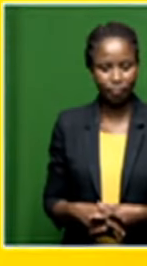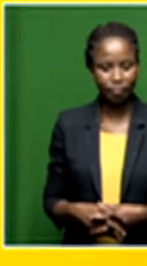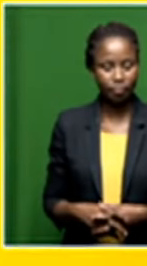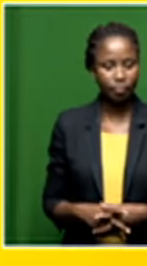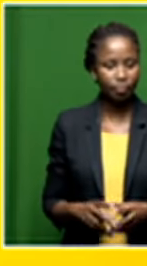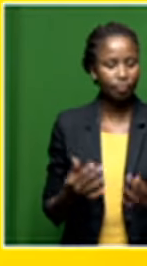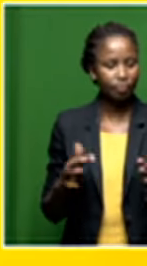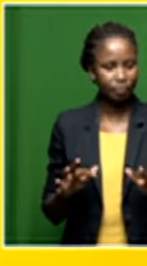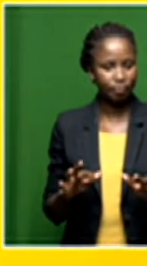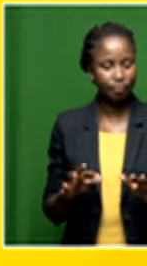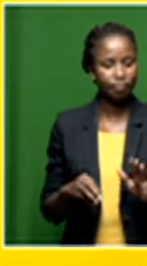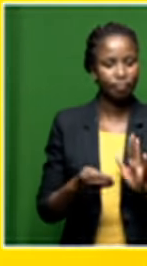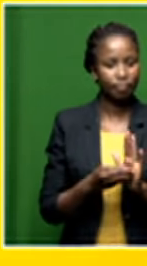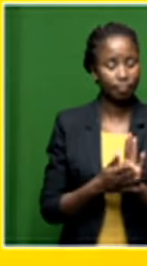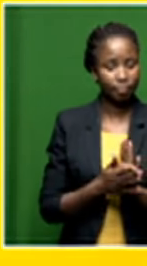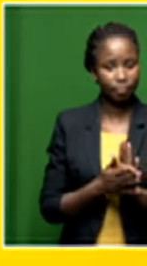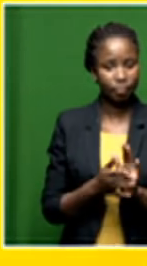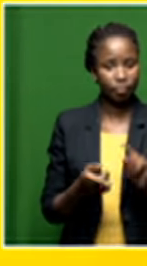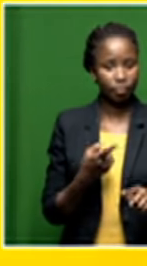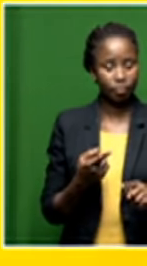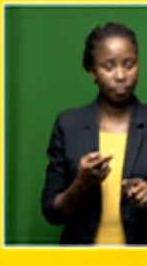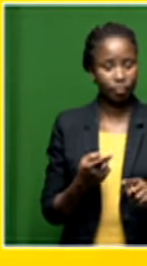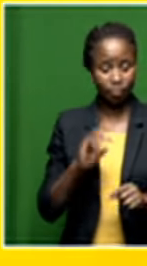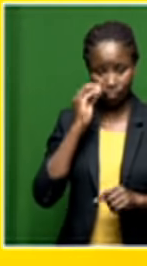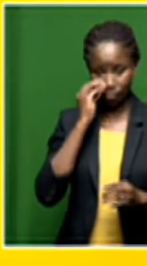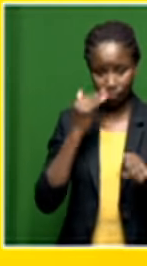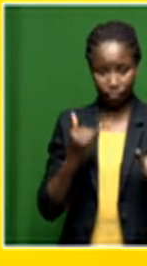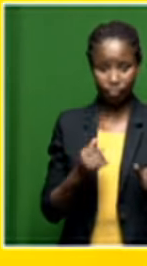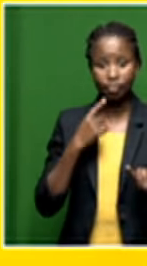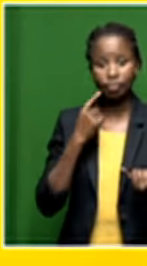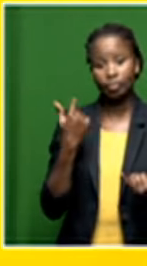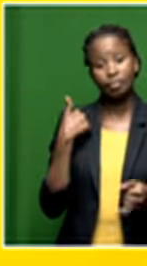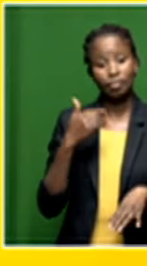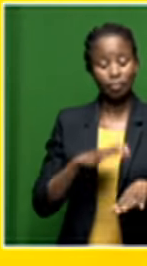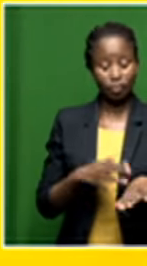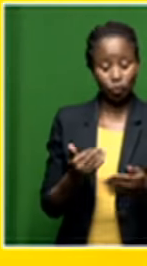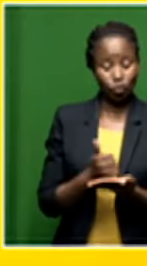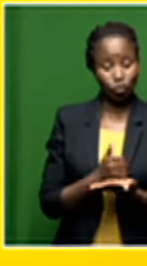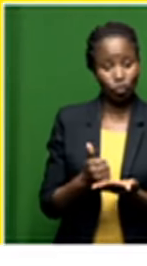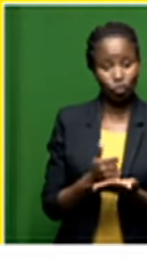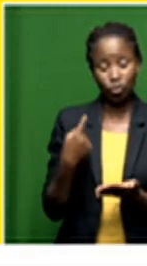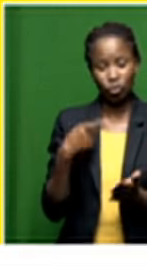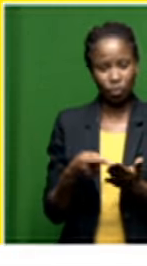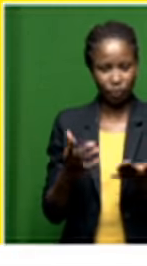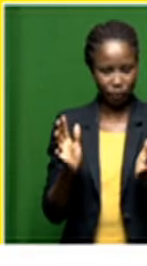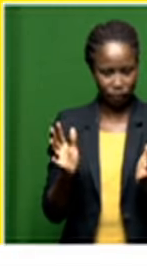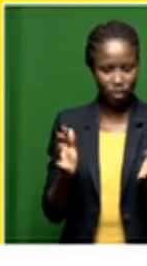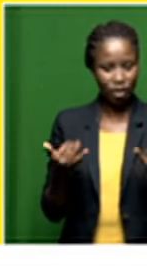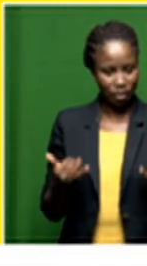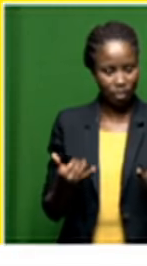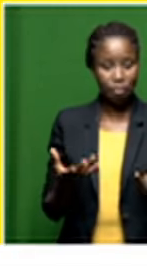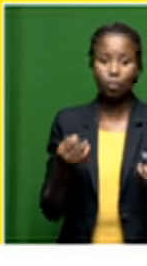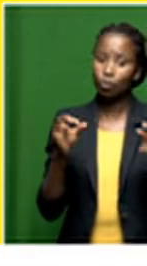So, as we've been reporting in the news, the last voter registration weekend is now a thing of the past, and the 1st of November has officially